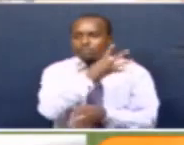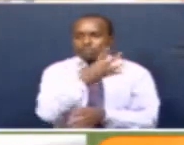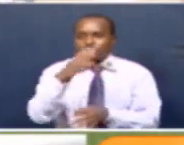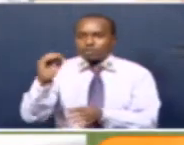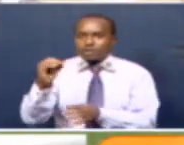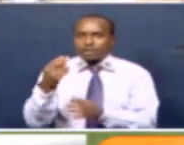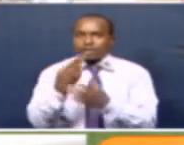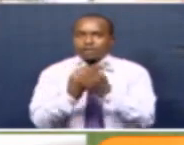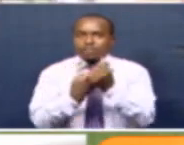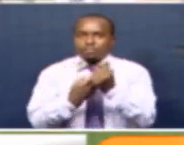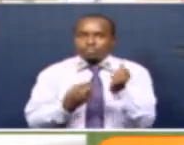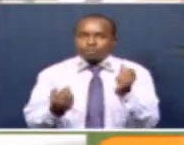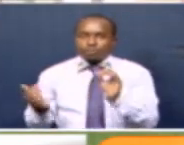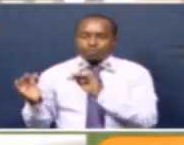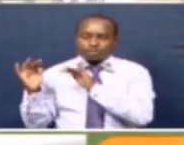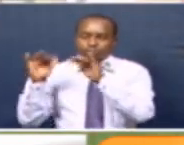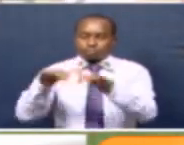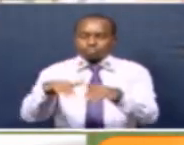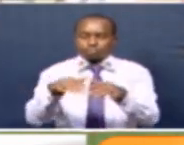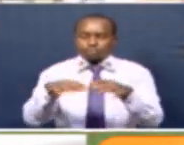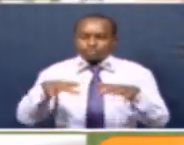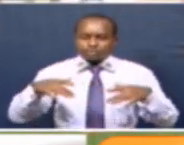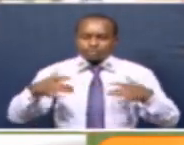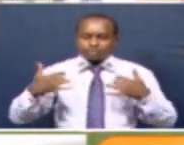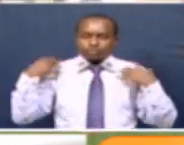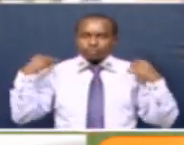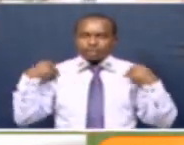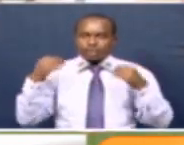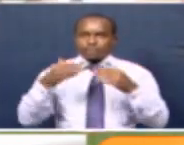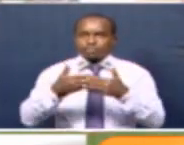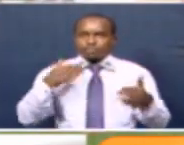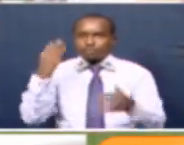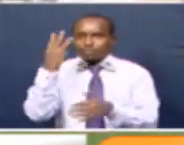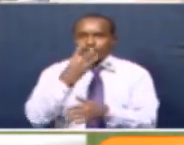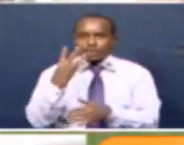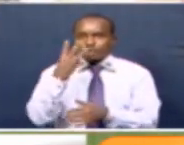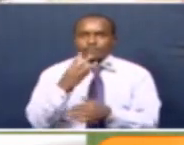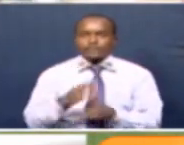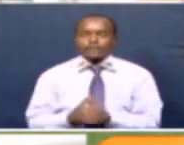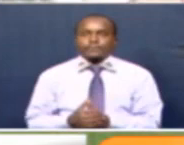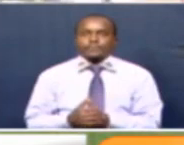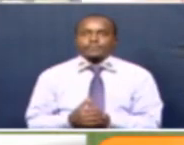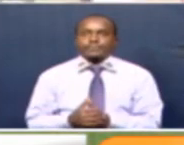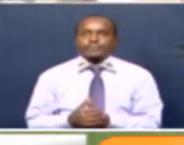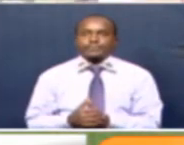fill the pitch tomorrow at Kasarani before the big day on Wednesday.